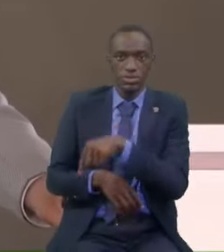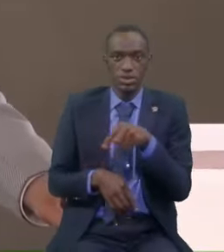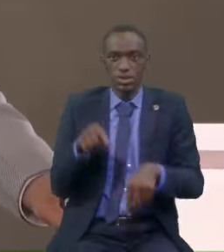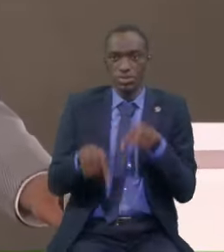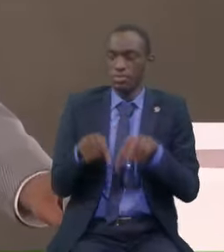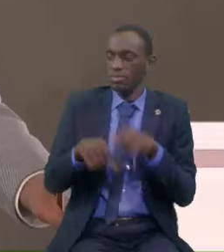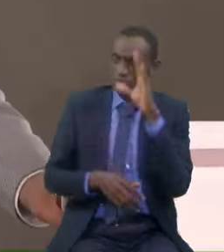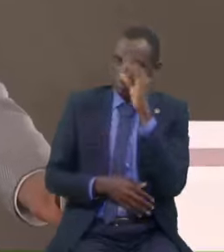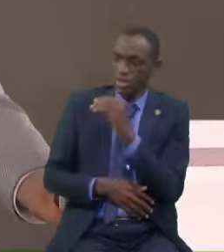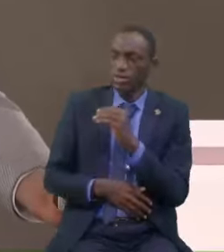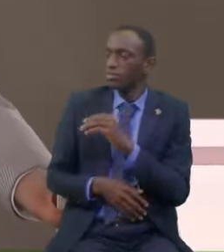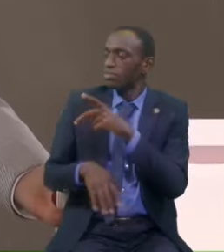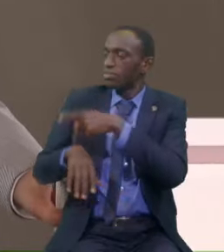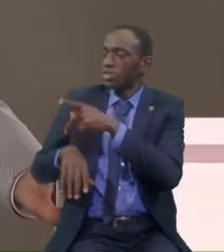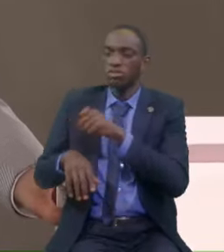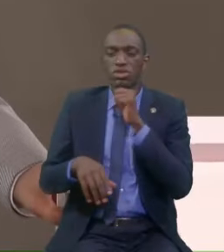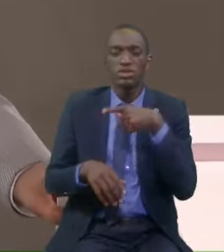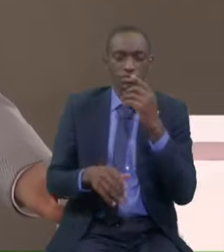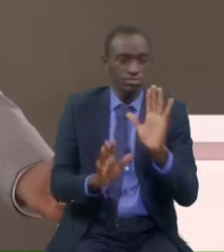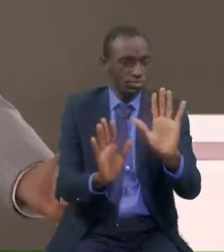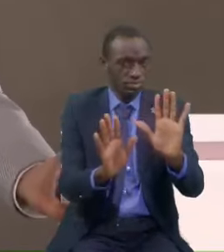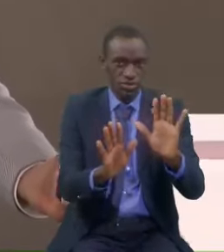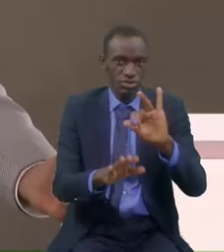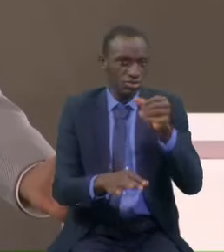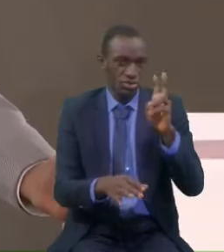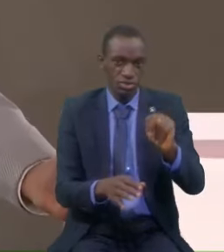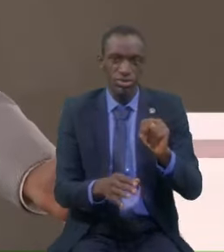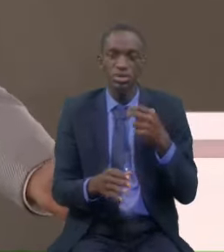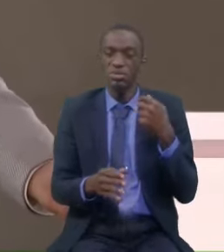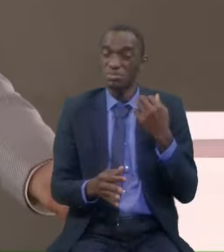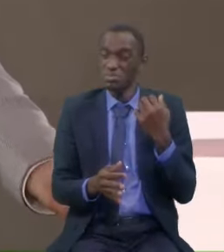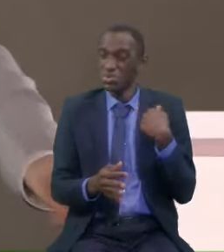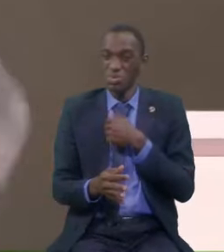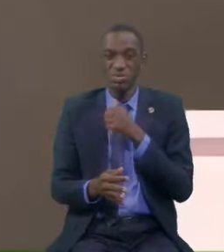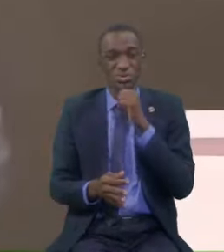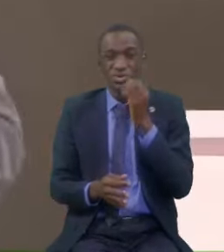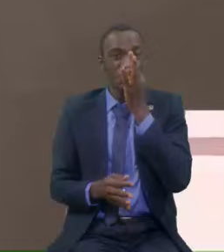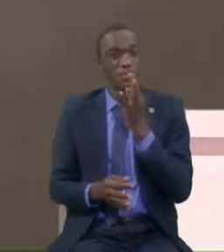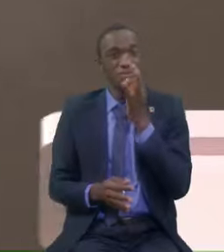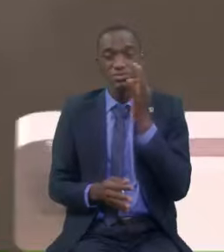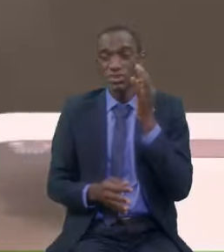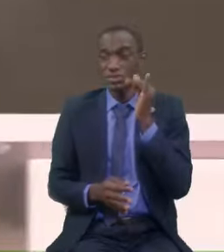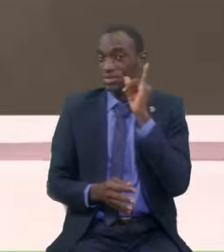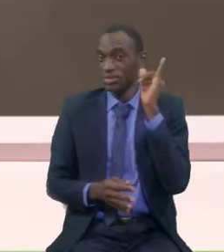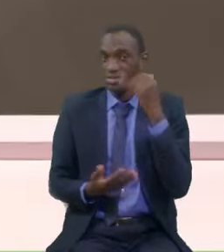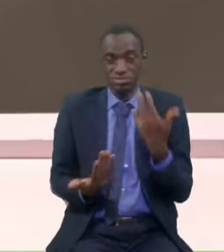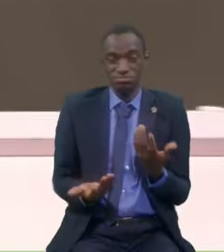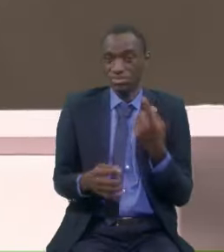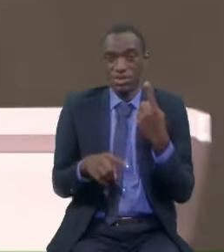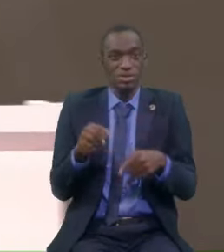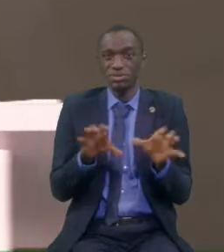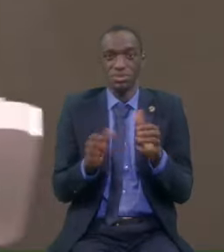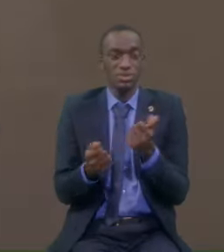now, if we had fasted yesterday, we'll be able to do something now. You know, if we had come earlier